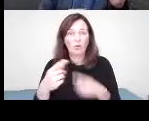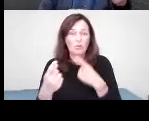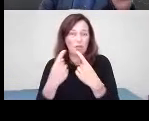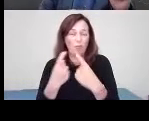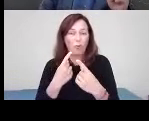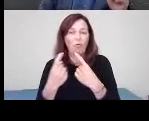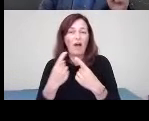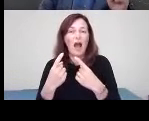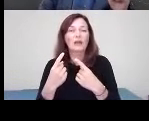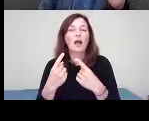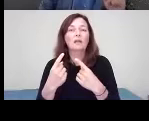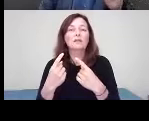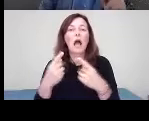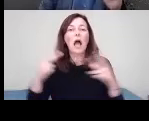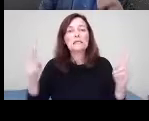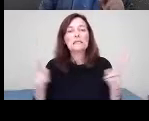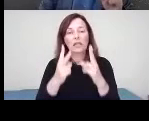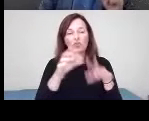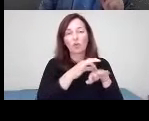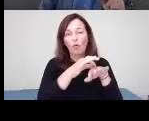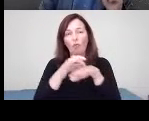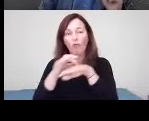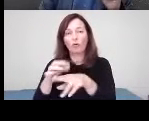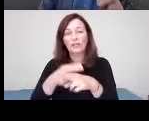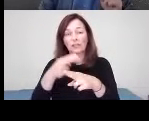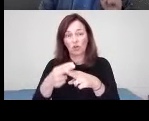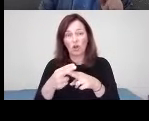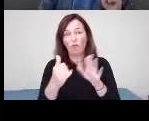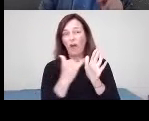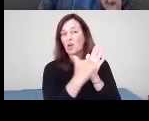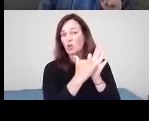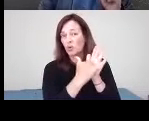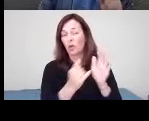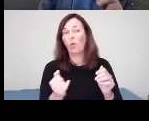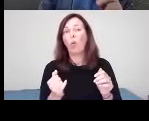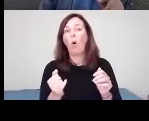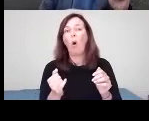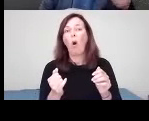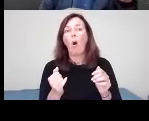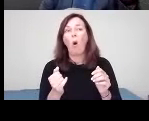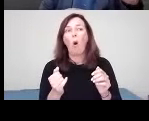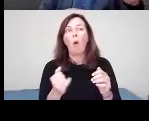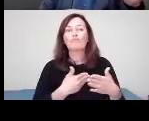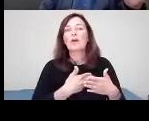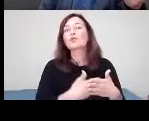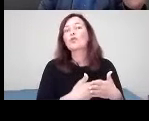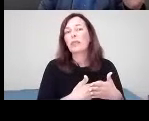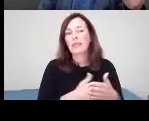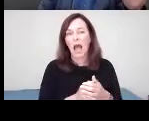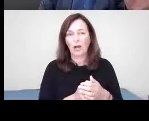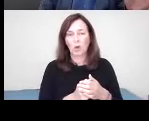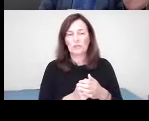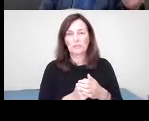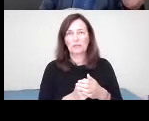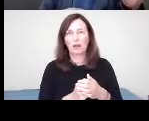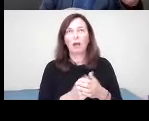The solidarity is the new fancy word, which exactly many of the member states are talking. The United Nations General